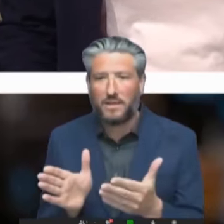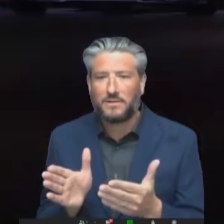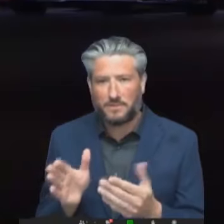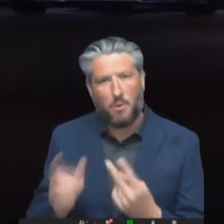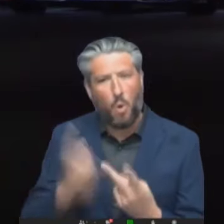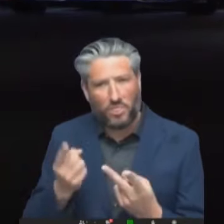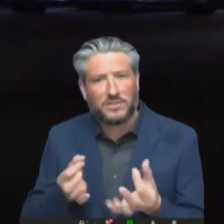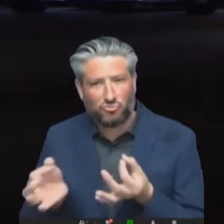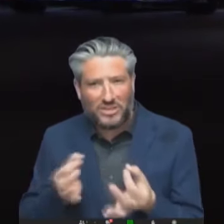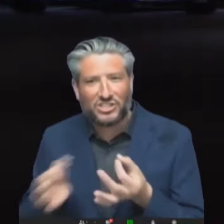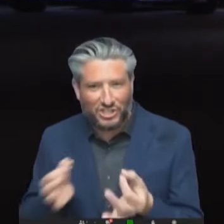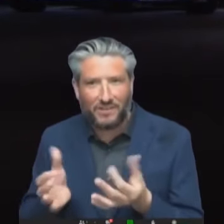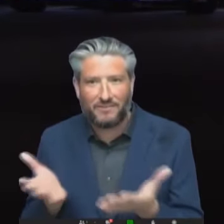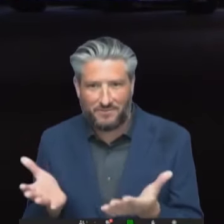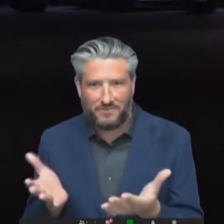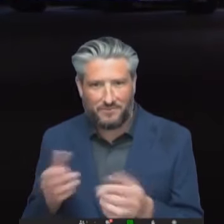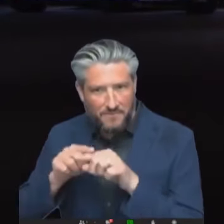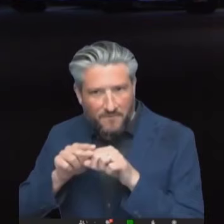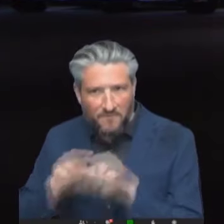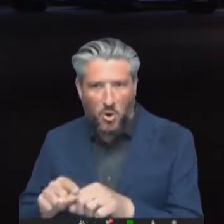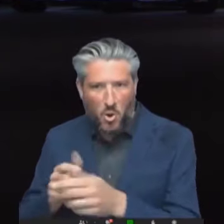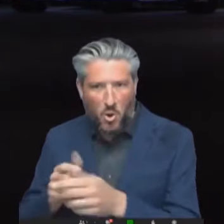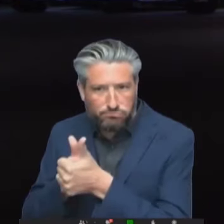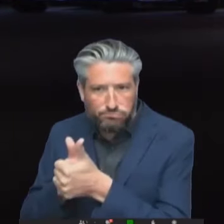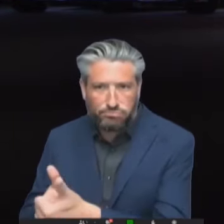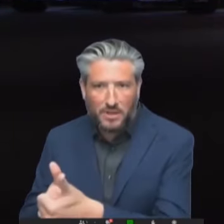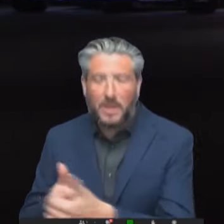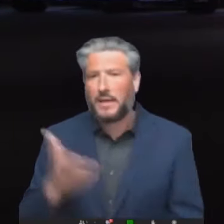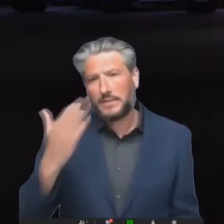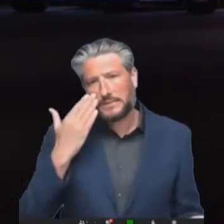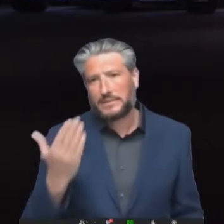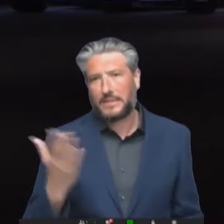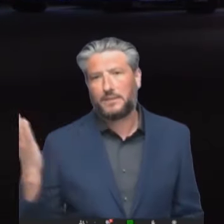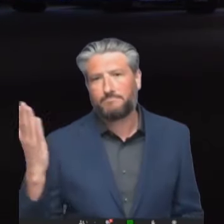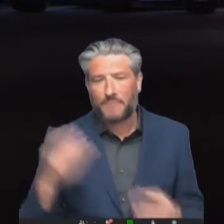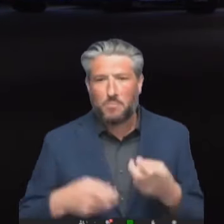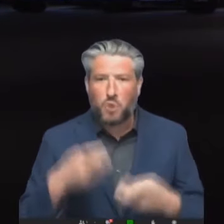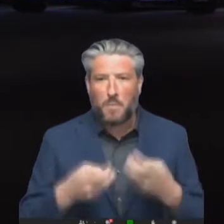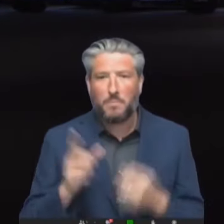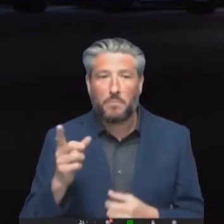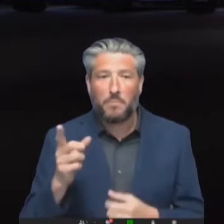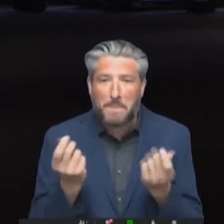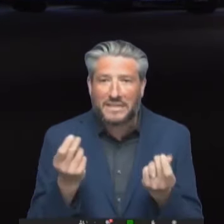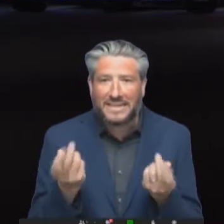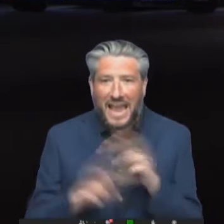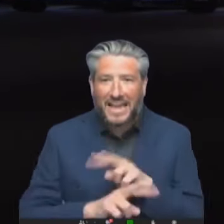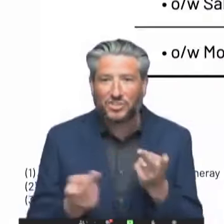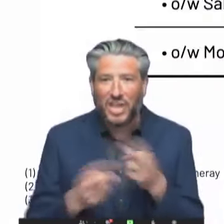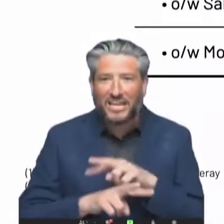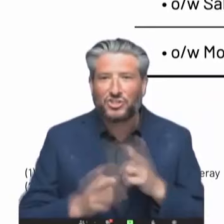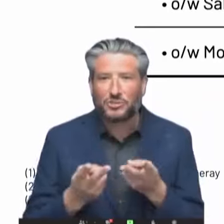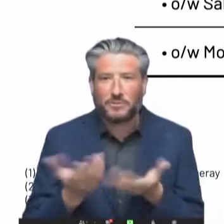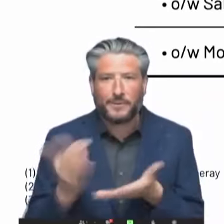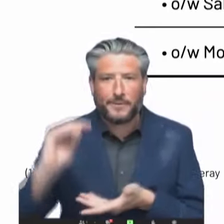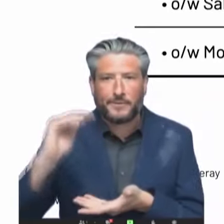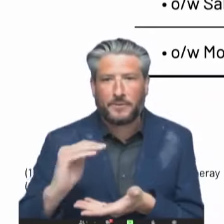the fall of the ruble. And revenue from our financial branch, RCI Bank, was down